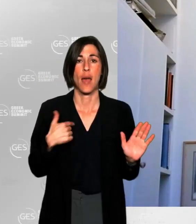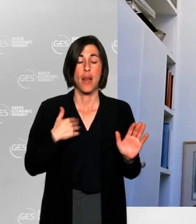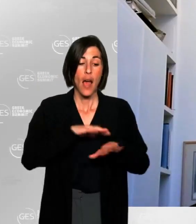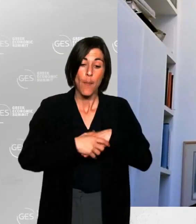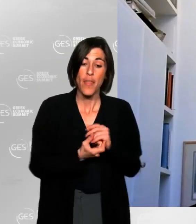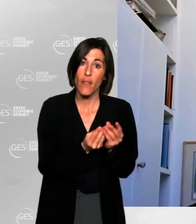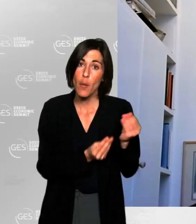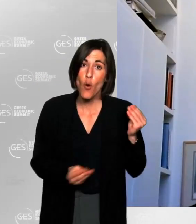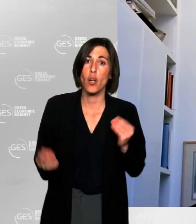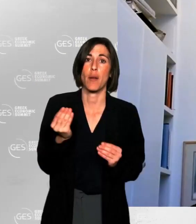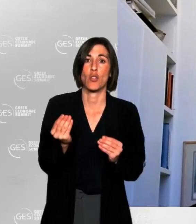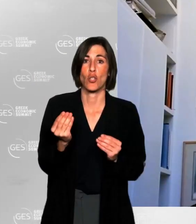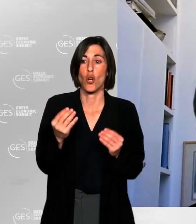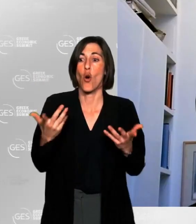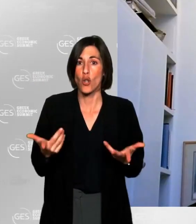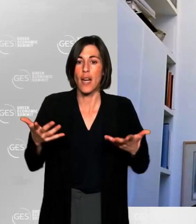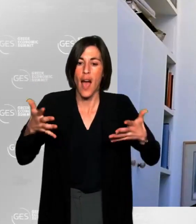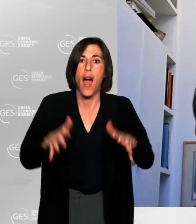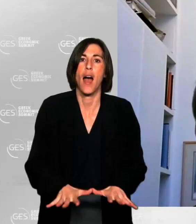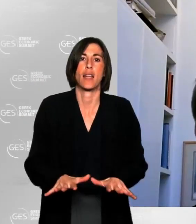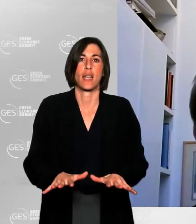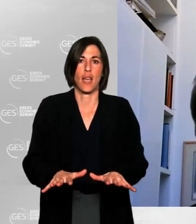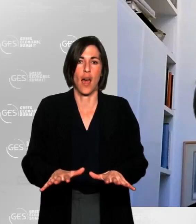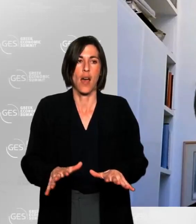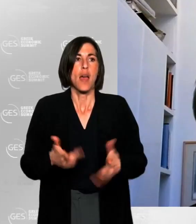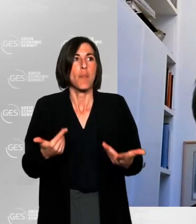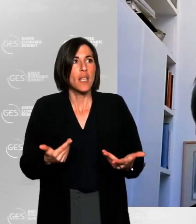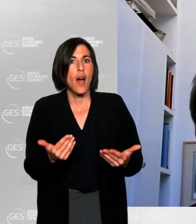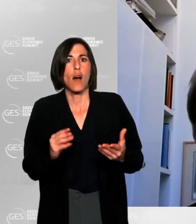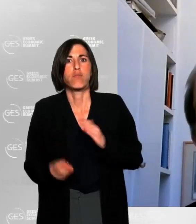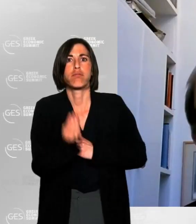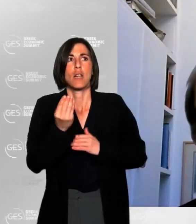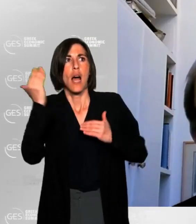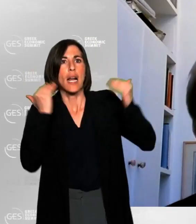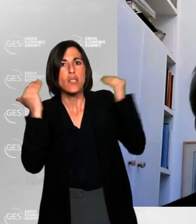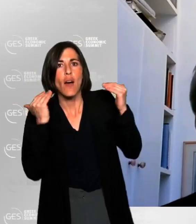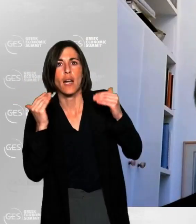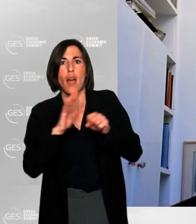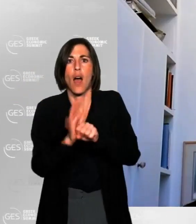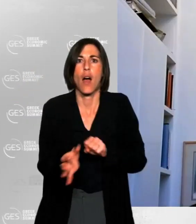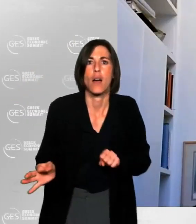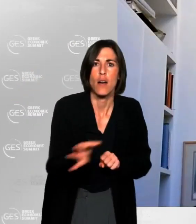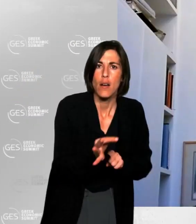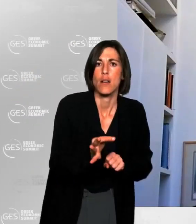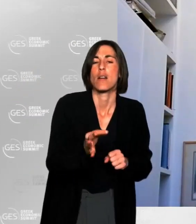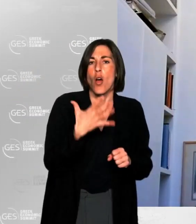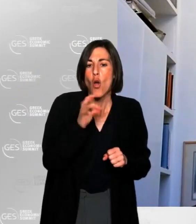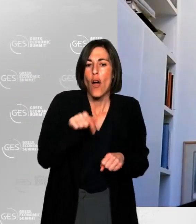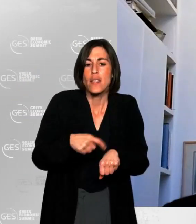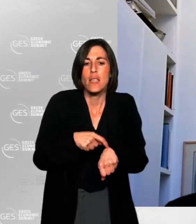of now you are in a job, now you're out of a job, and so on, given that we have service